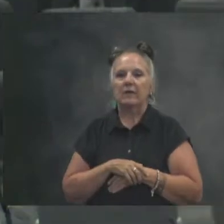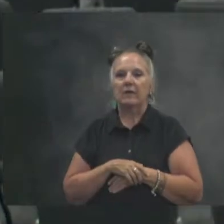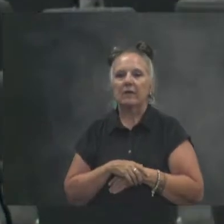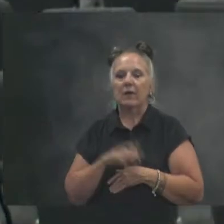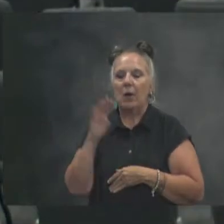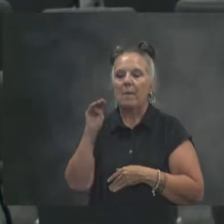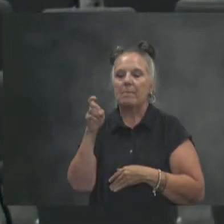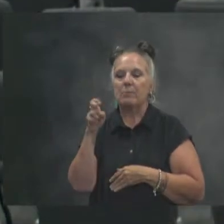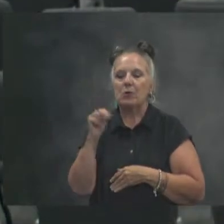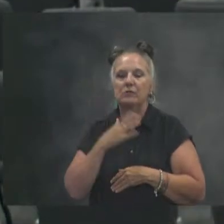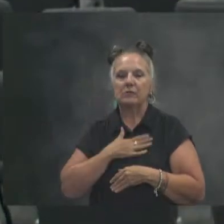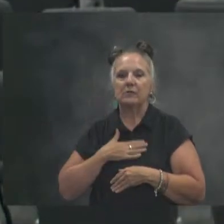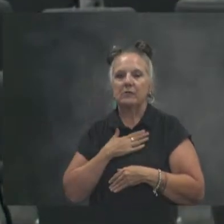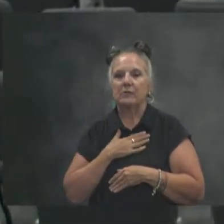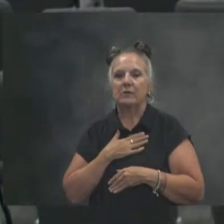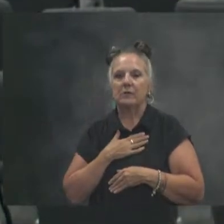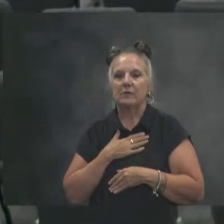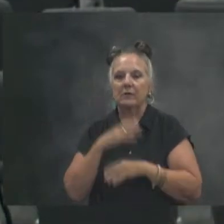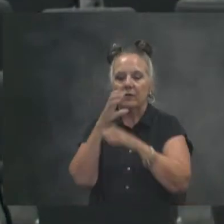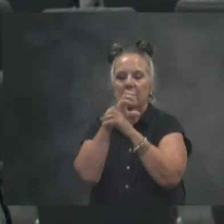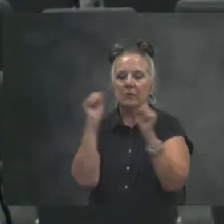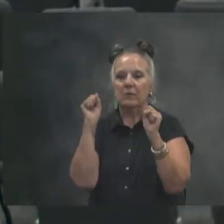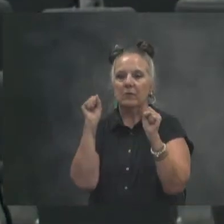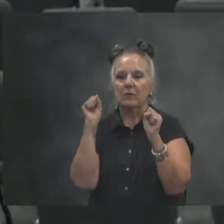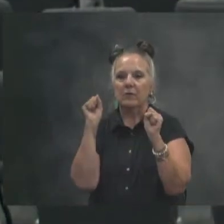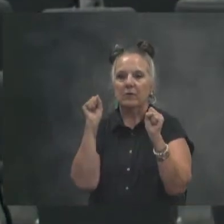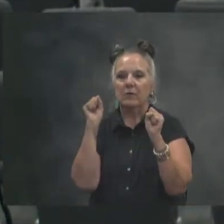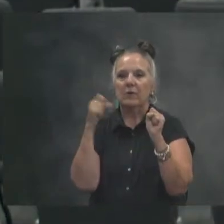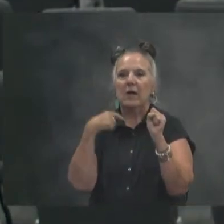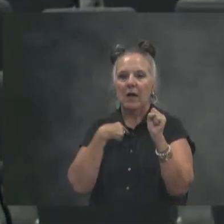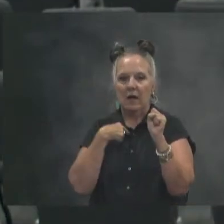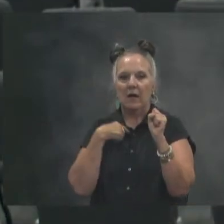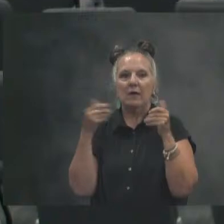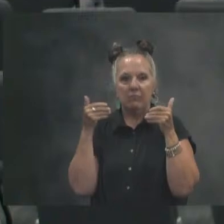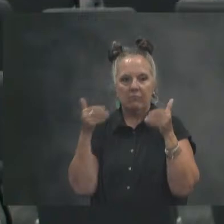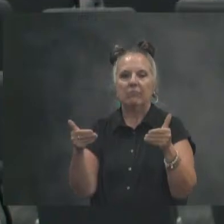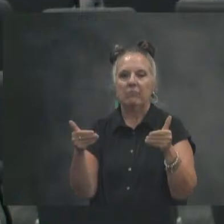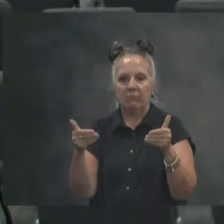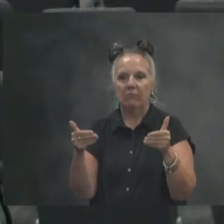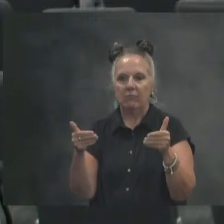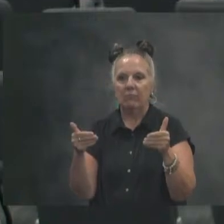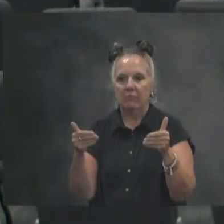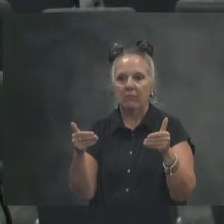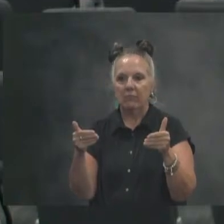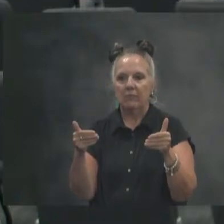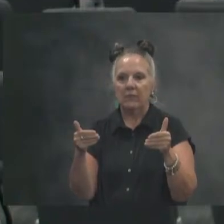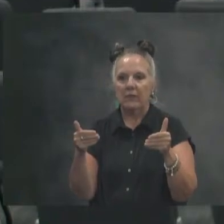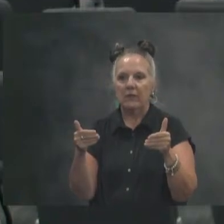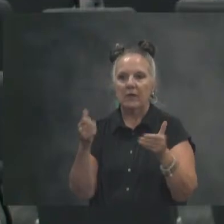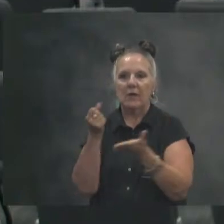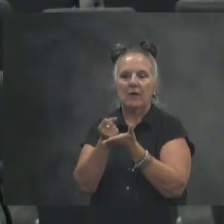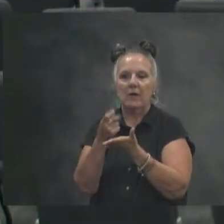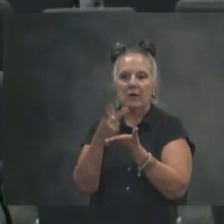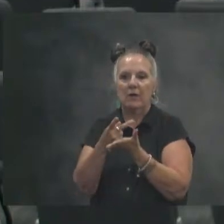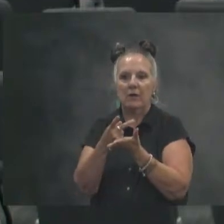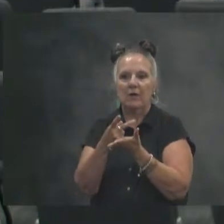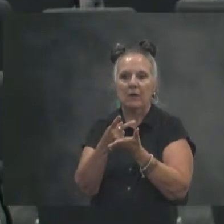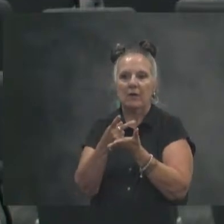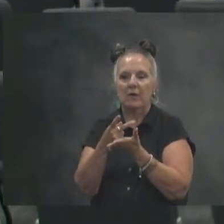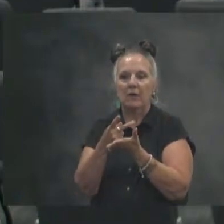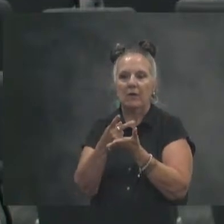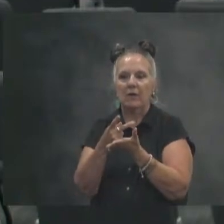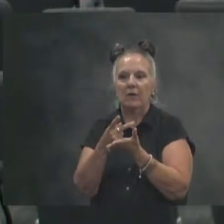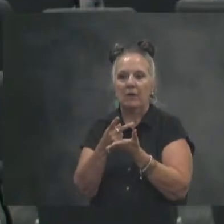motion, please? President Williams, I move to approve the negotiated agreement between the Washington County Board of Education and the Washington